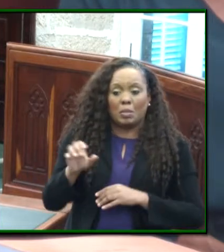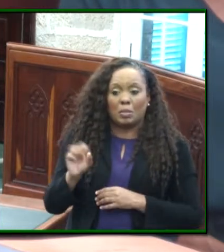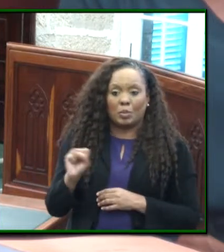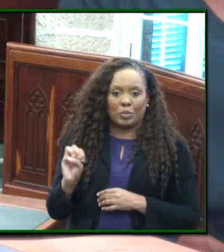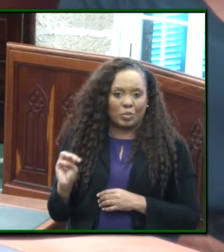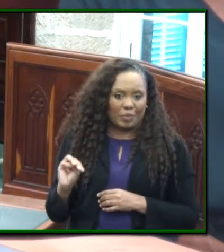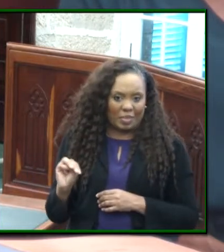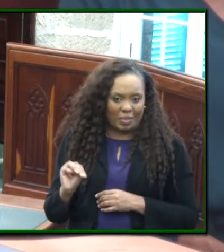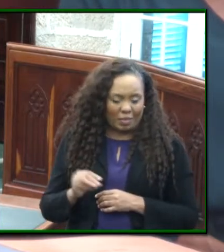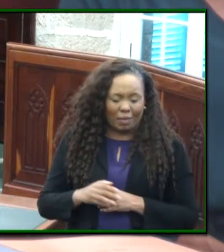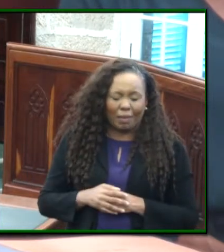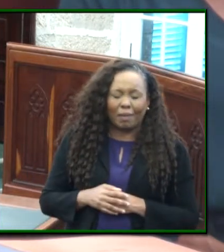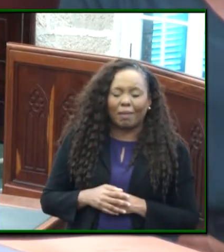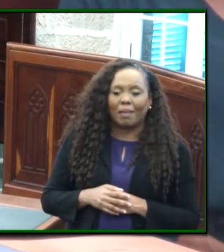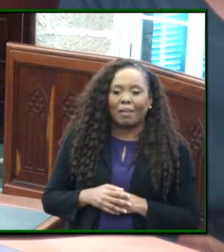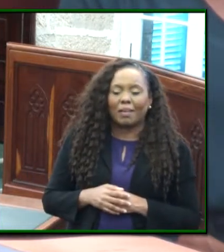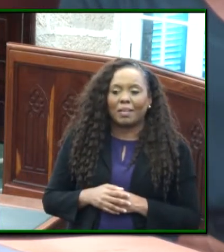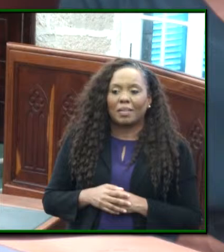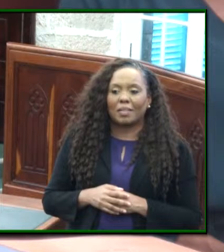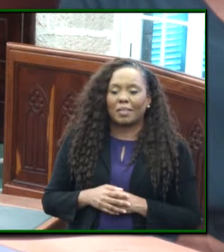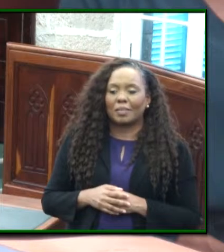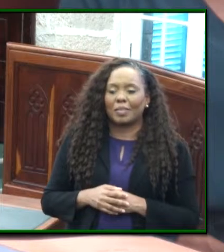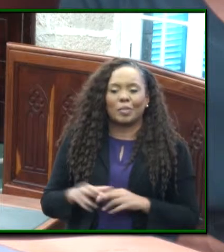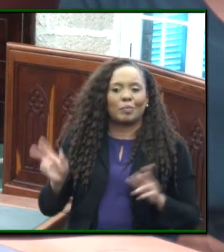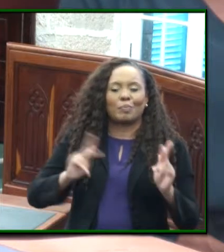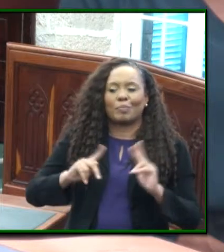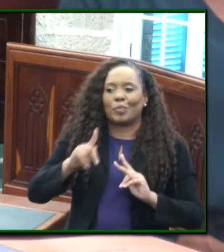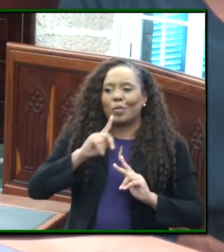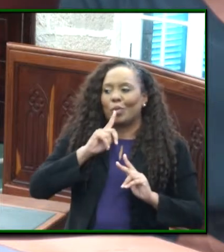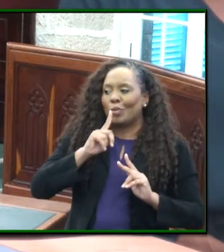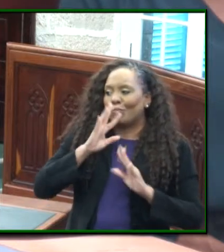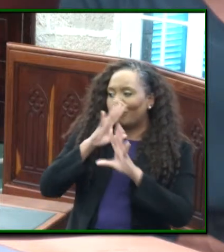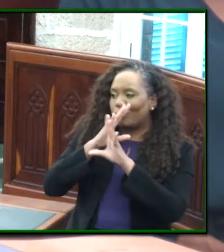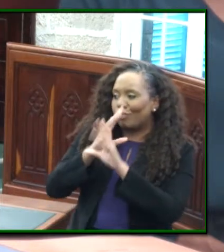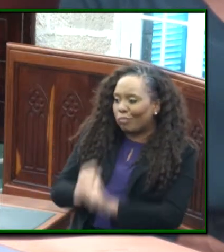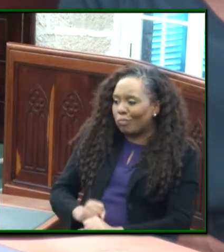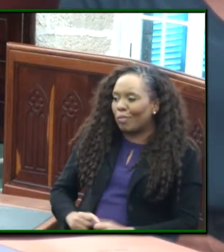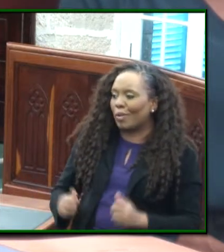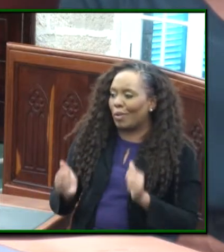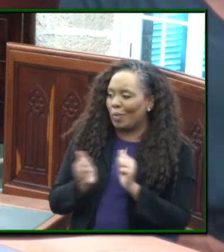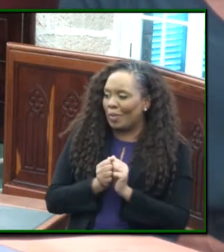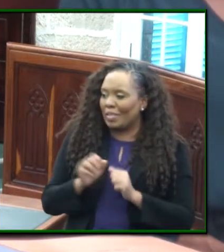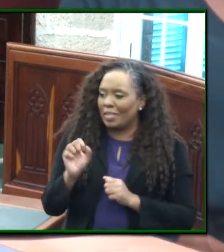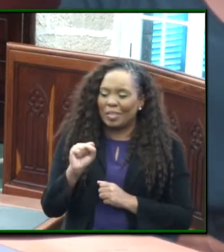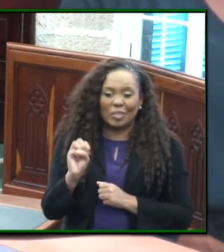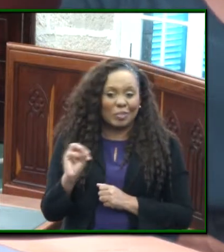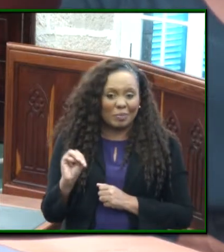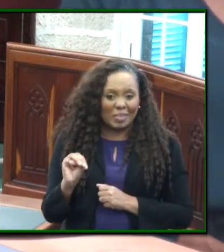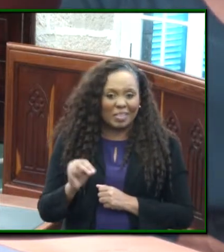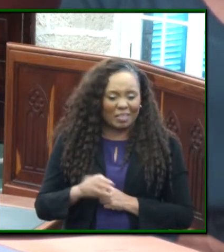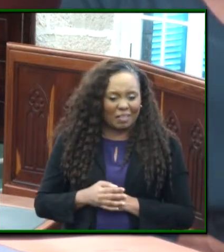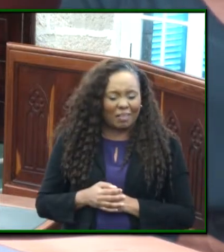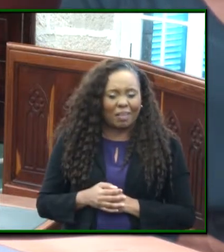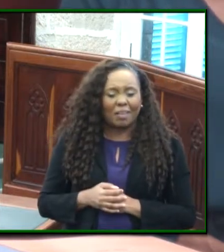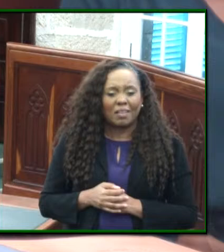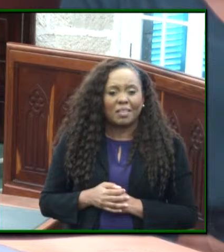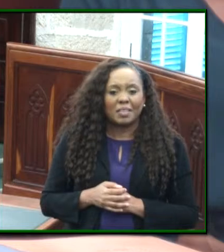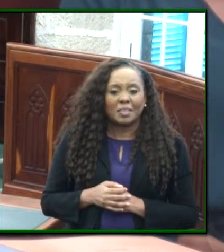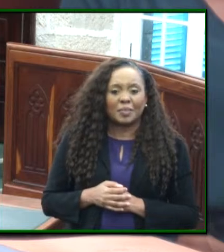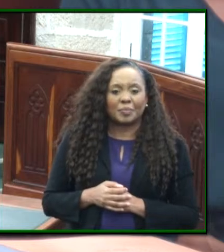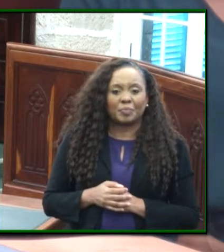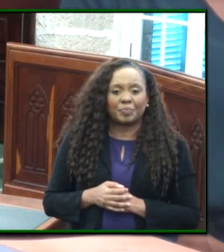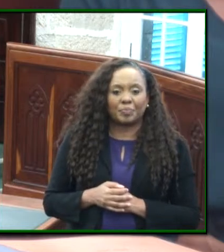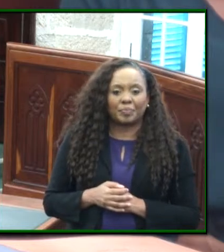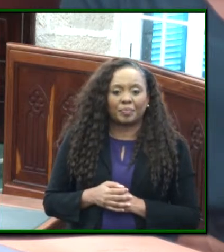scene with their social media in a way that has captured the imagination of Barbadians. And I want to